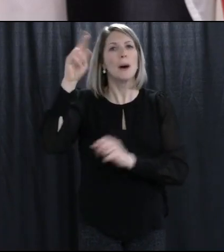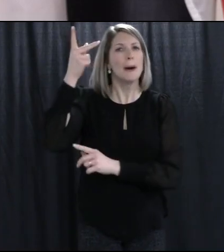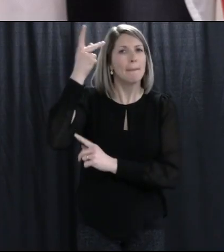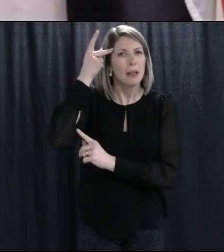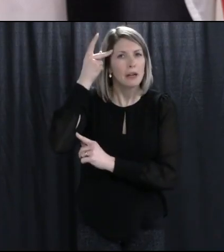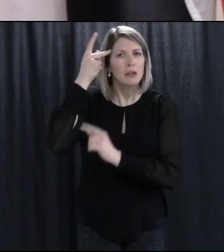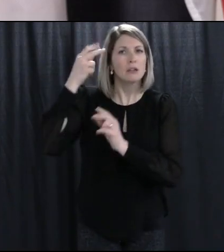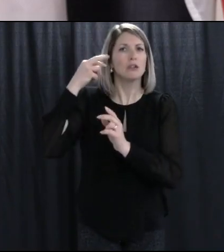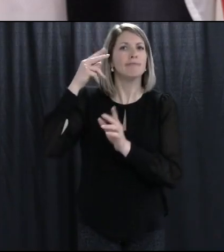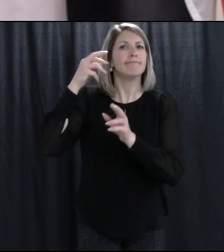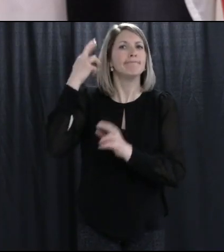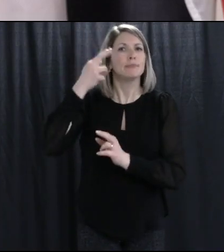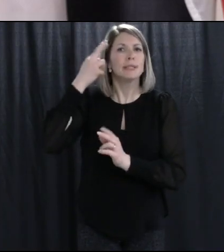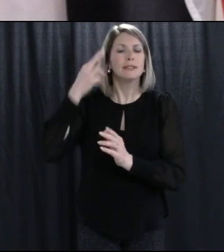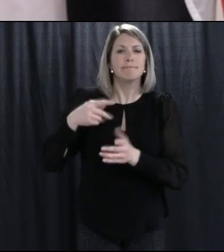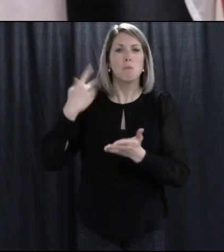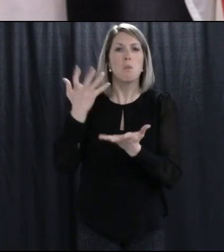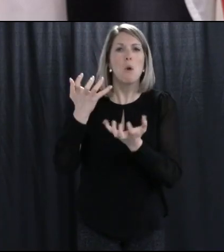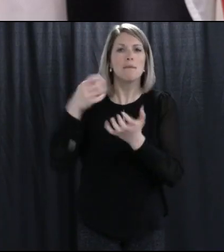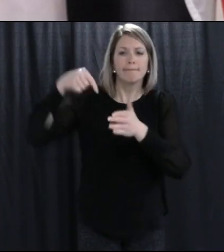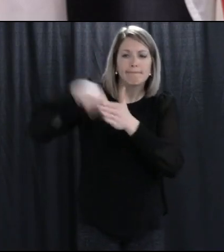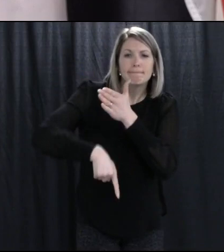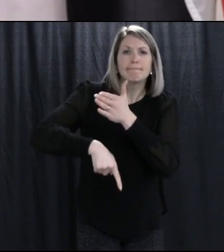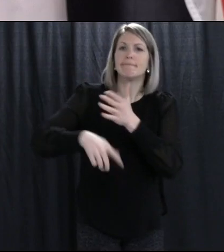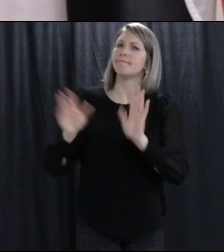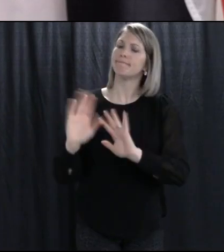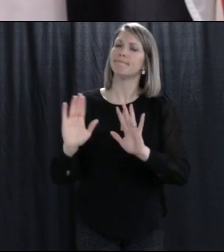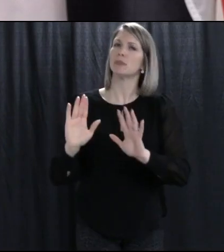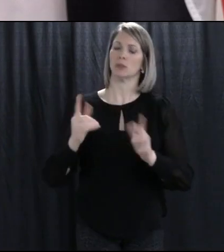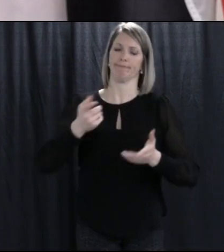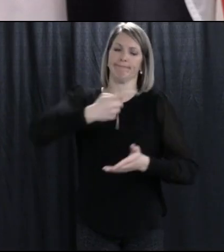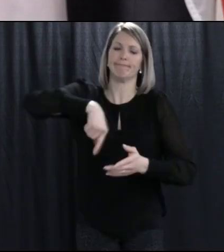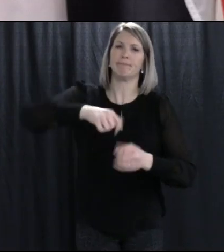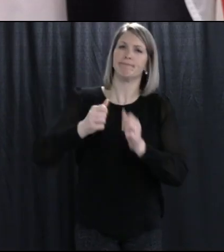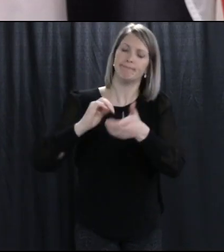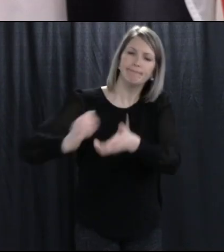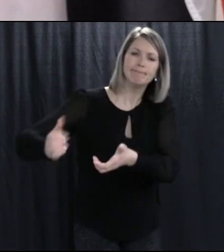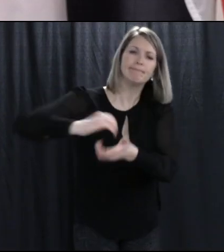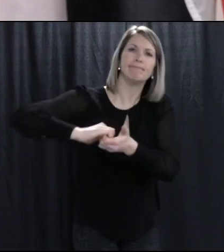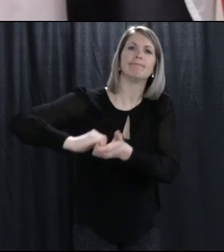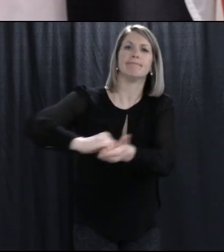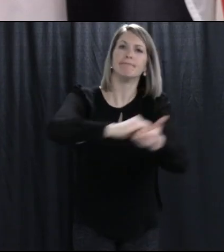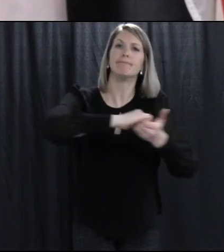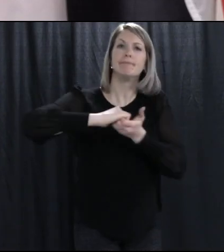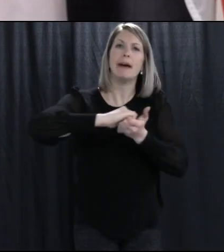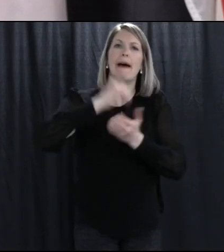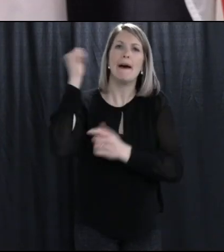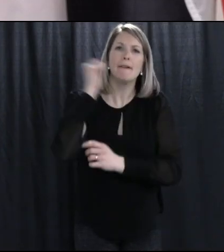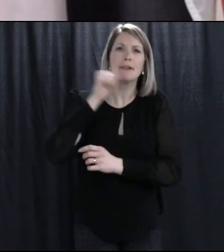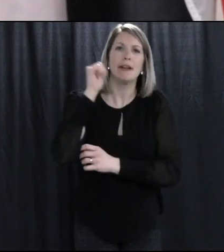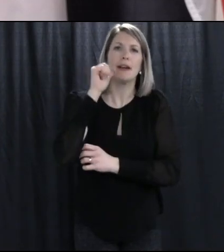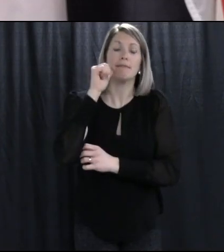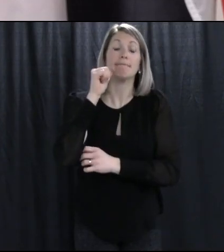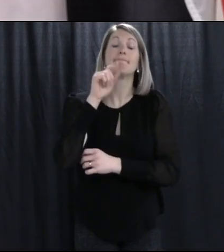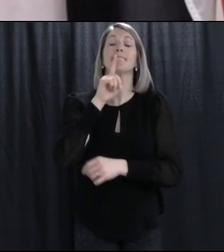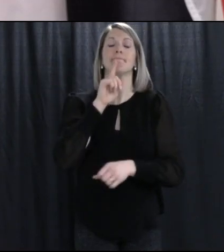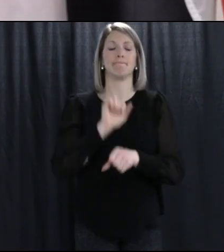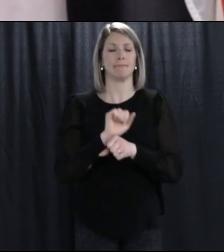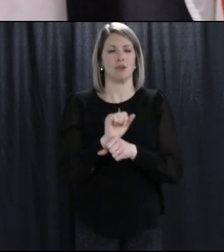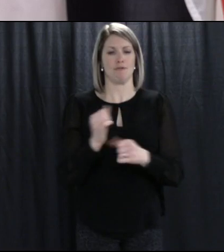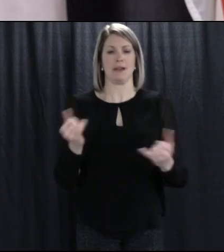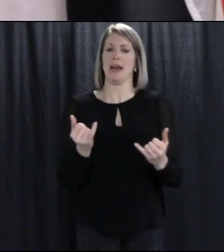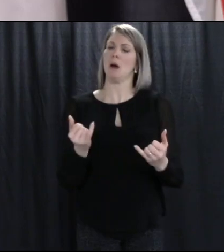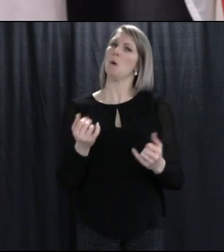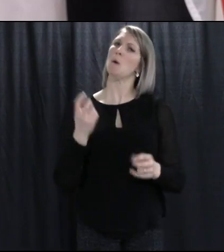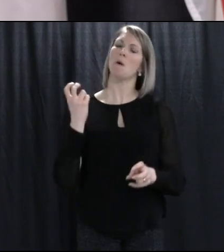open dialogue with the Deputy Prime Minister on a daily basis. These are tough times. We